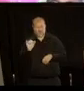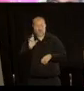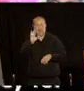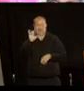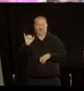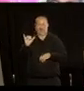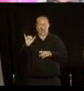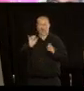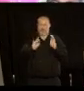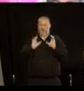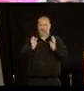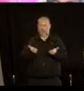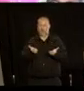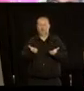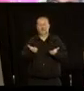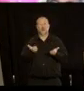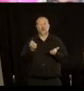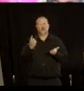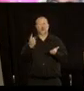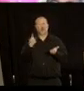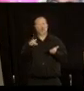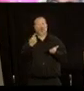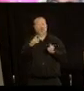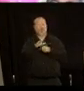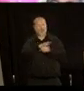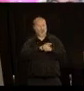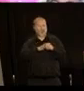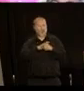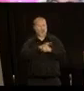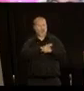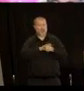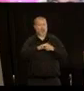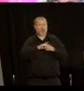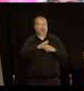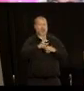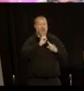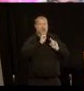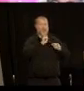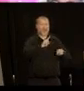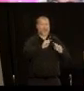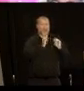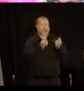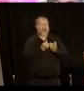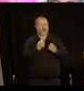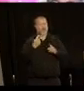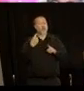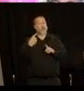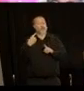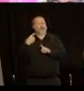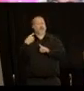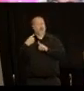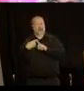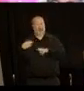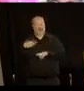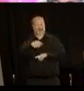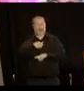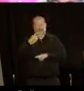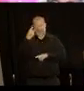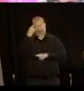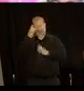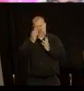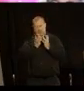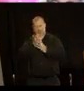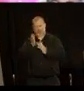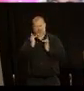this population, not only in the area of mobile response team, but just again making sure that we're really thinking through